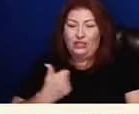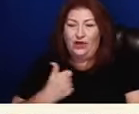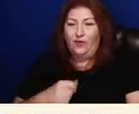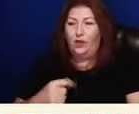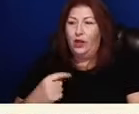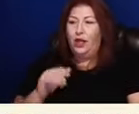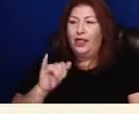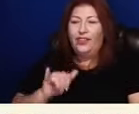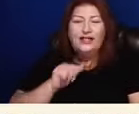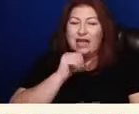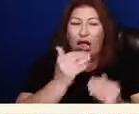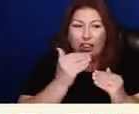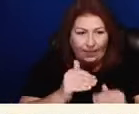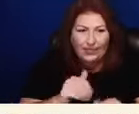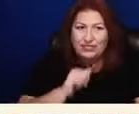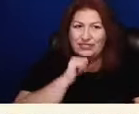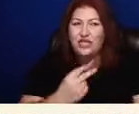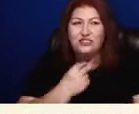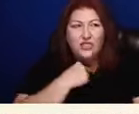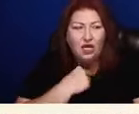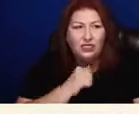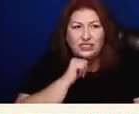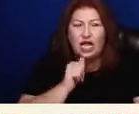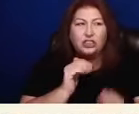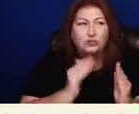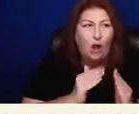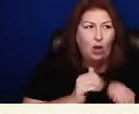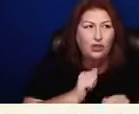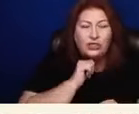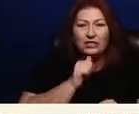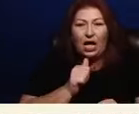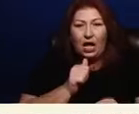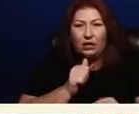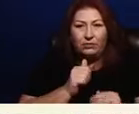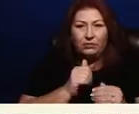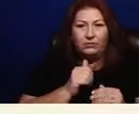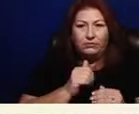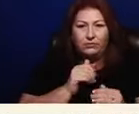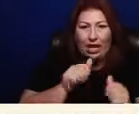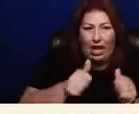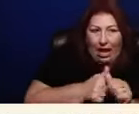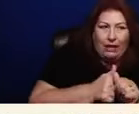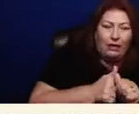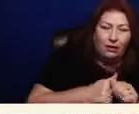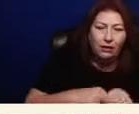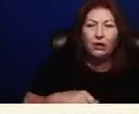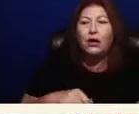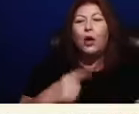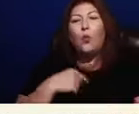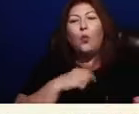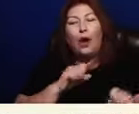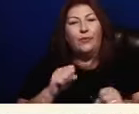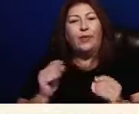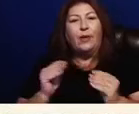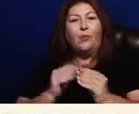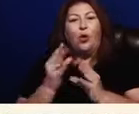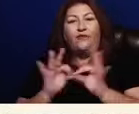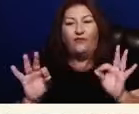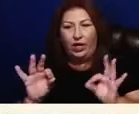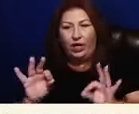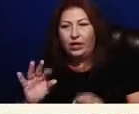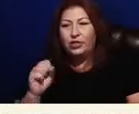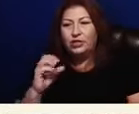that's not stuck behind these shadows of shame, then we are able to be more free. And so I love